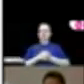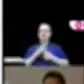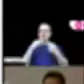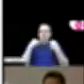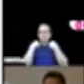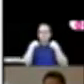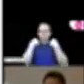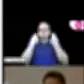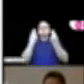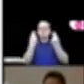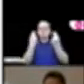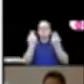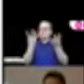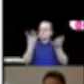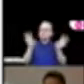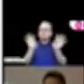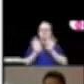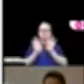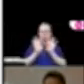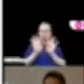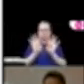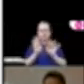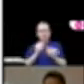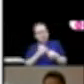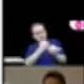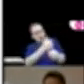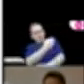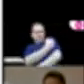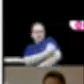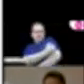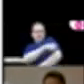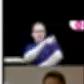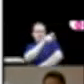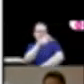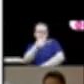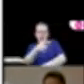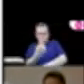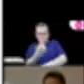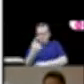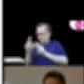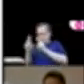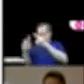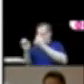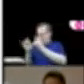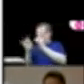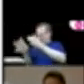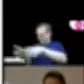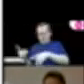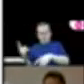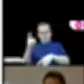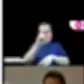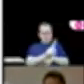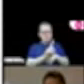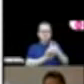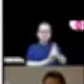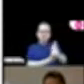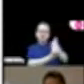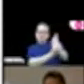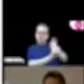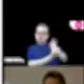these vulnerable people who had left their homes because they were fearing to be persecuted.